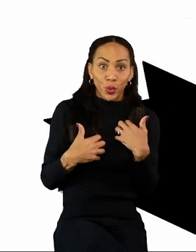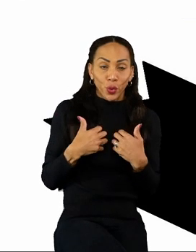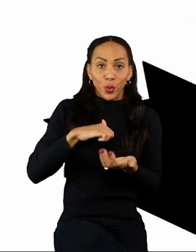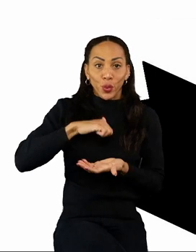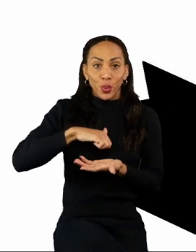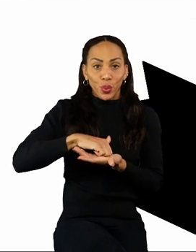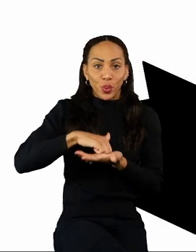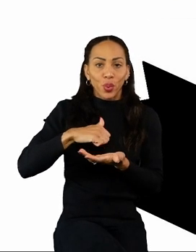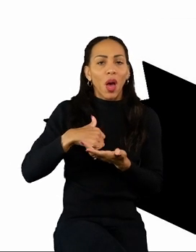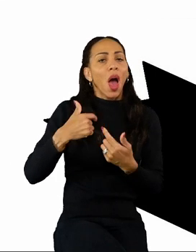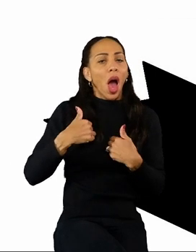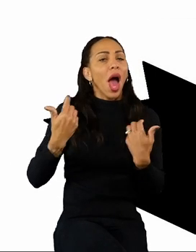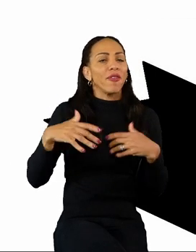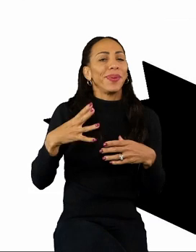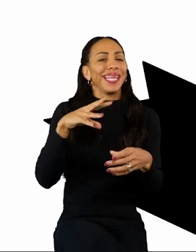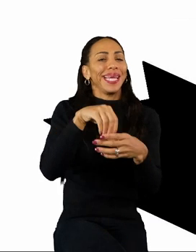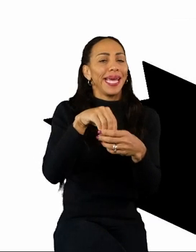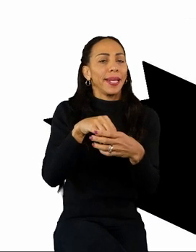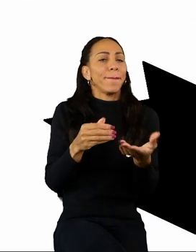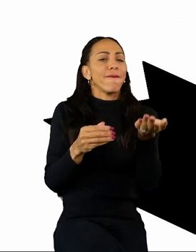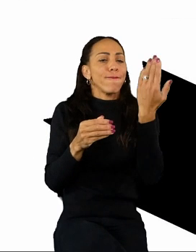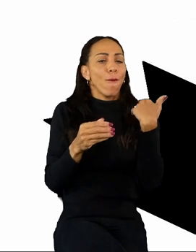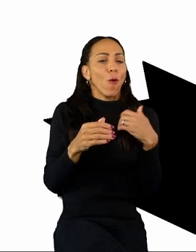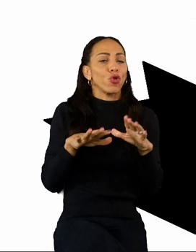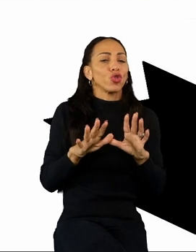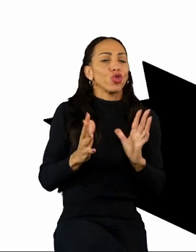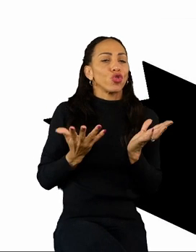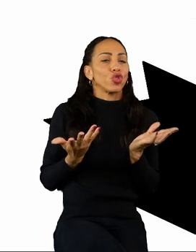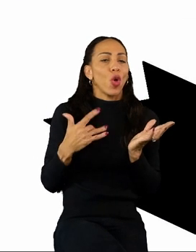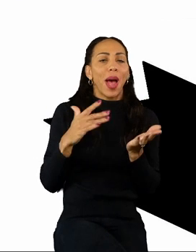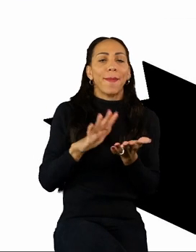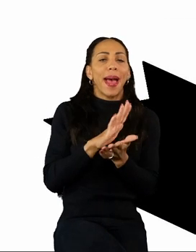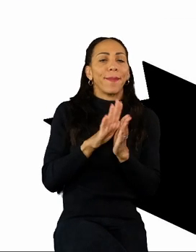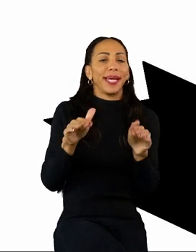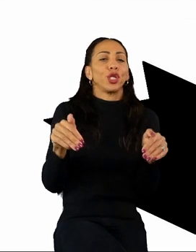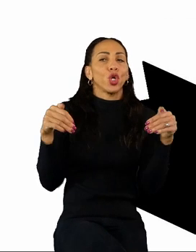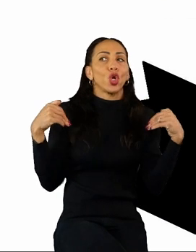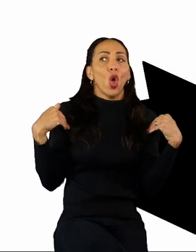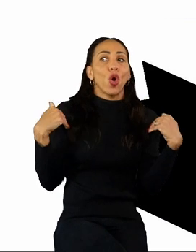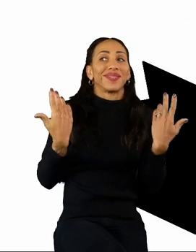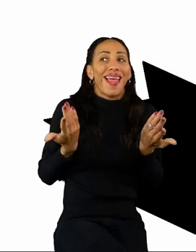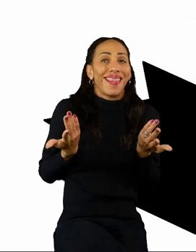whoever feels excited and comfortable to do it. I mean, I've had a chance to be in it before, so